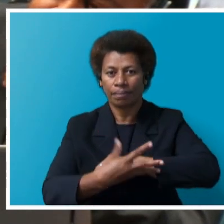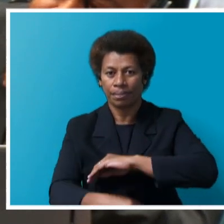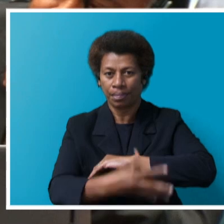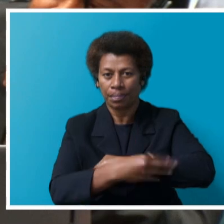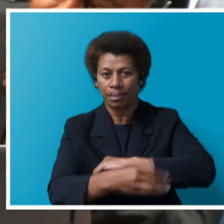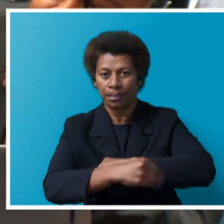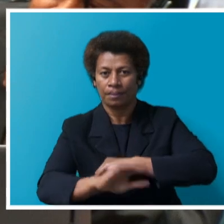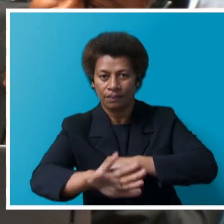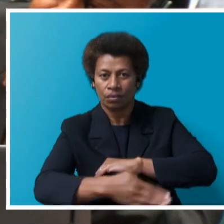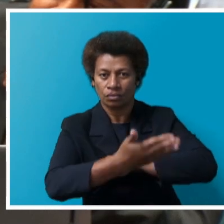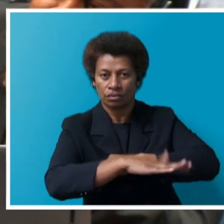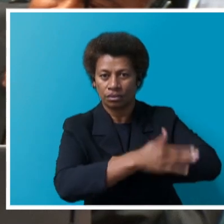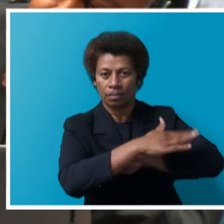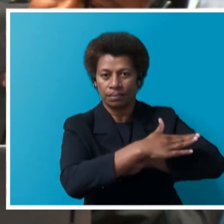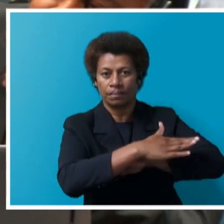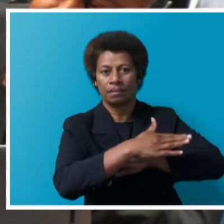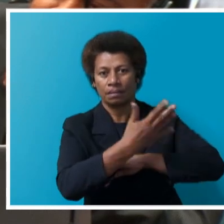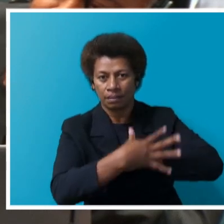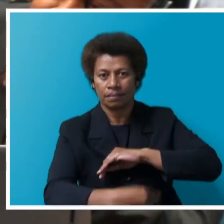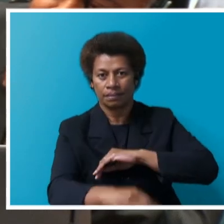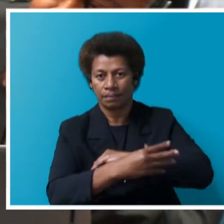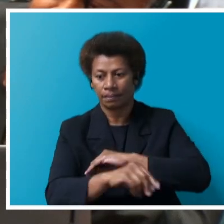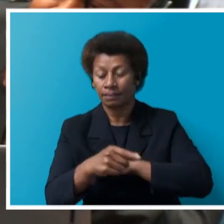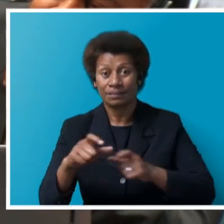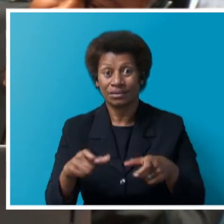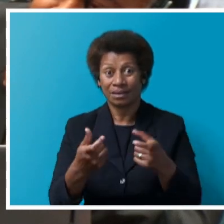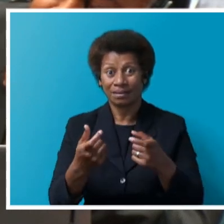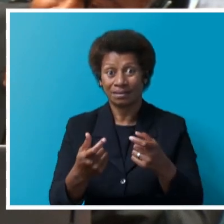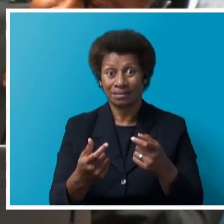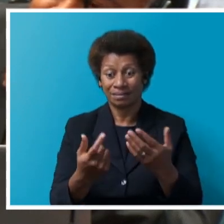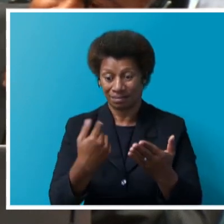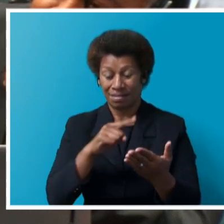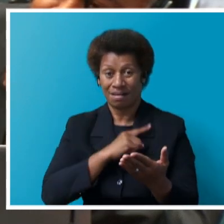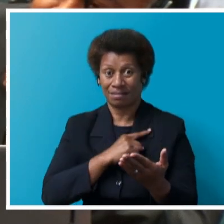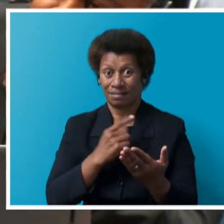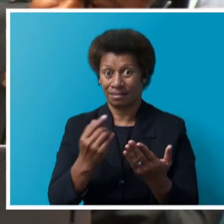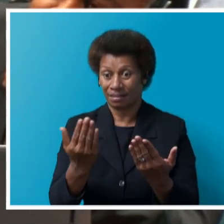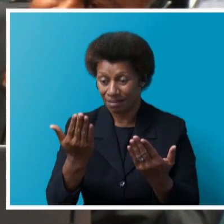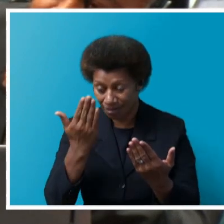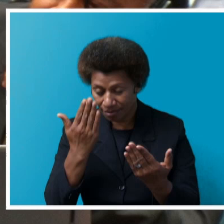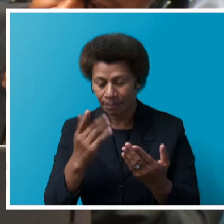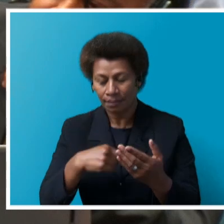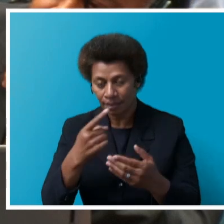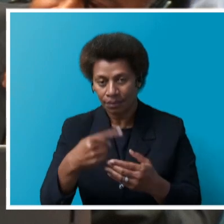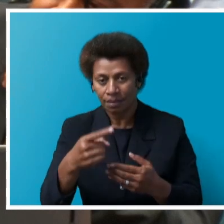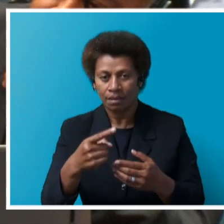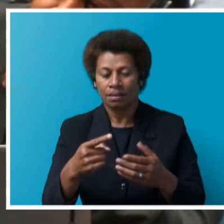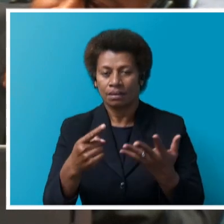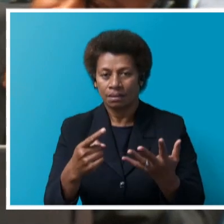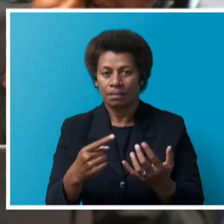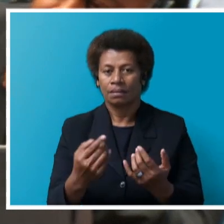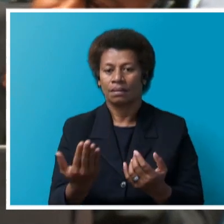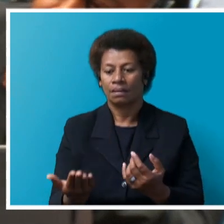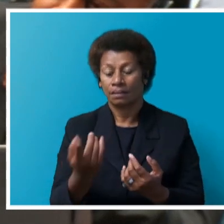to climate extremes. The challenge before us is insidious and growing, but as